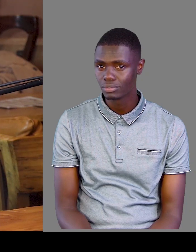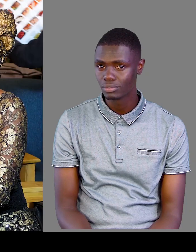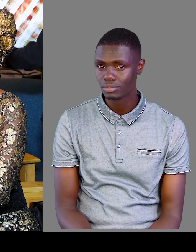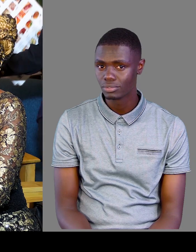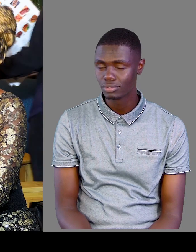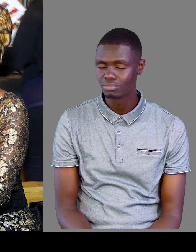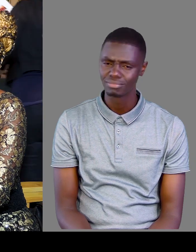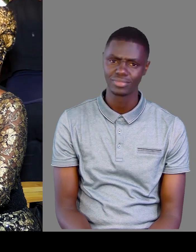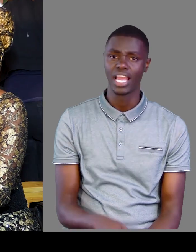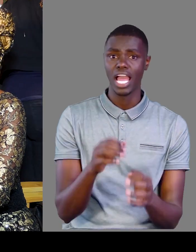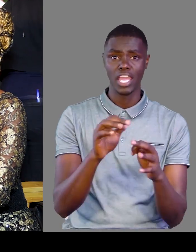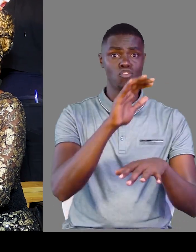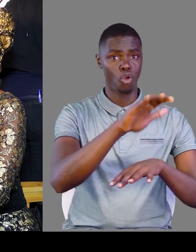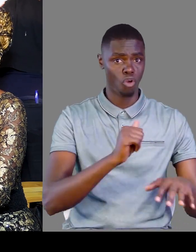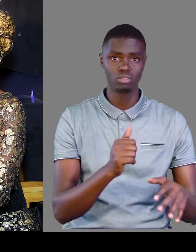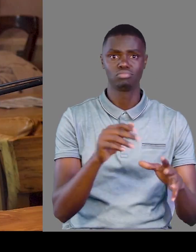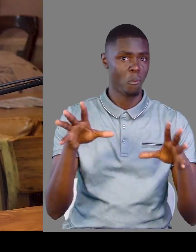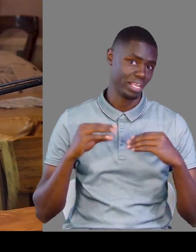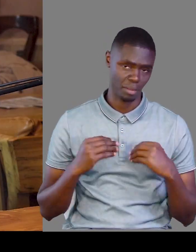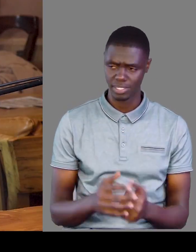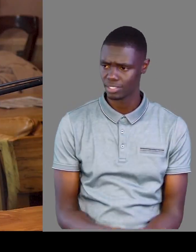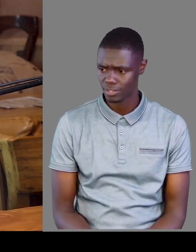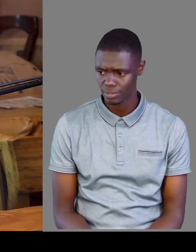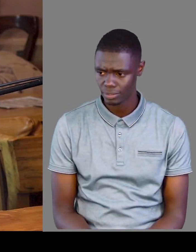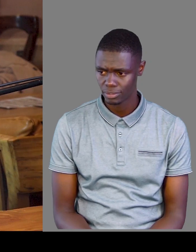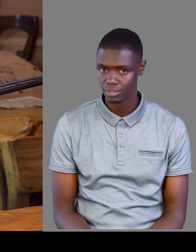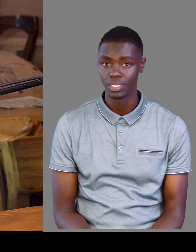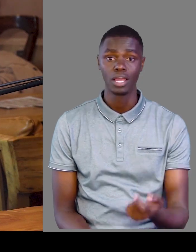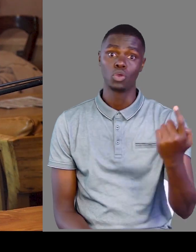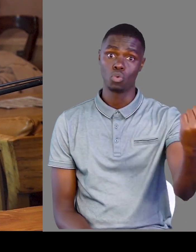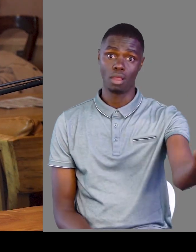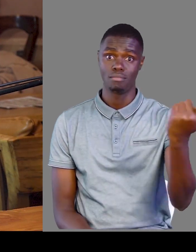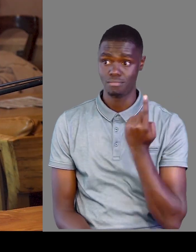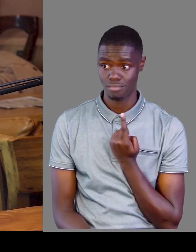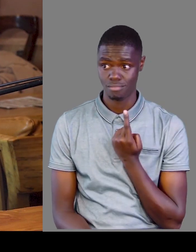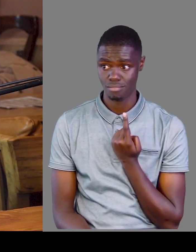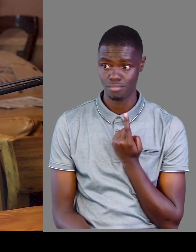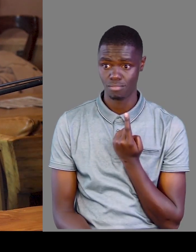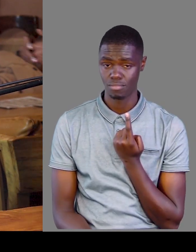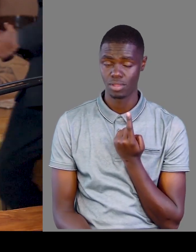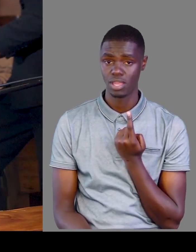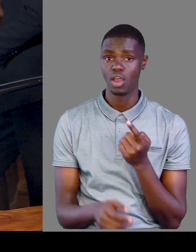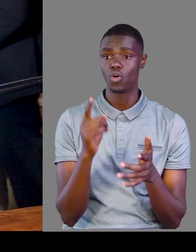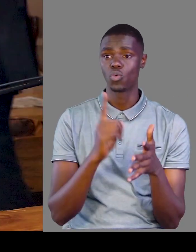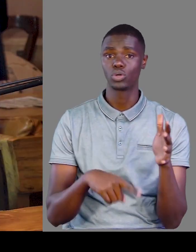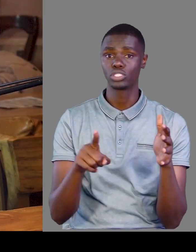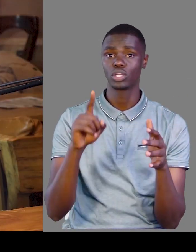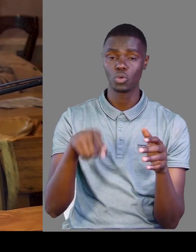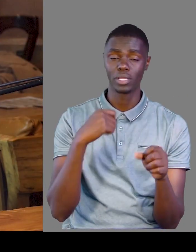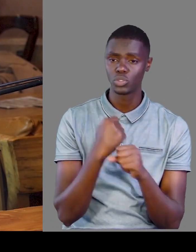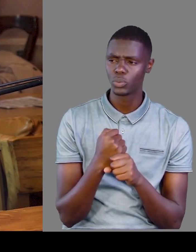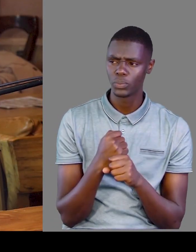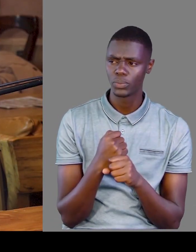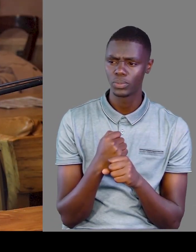unakubali wito. You accept the calling and you make an appearance, do what you're supposed to do, and of course,